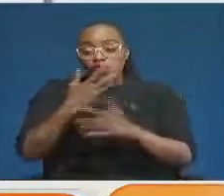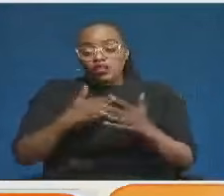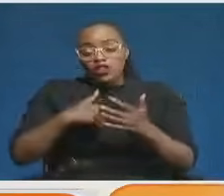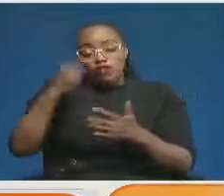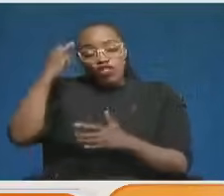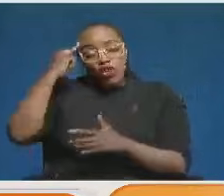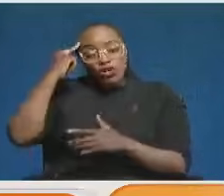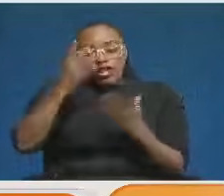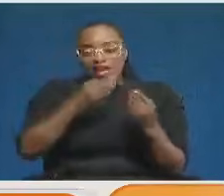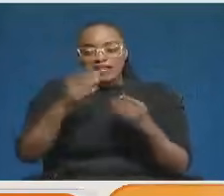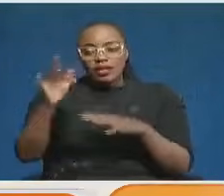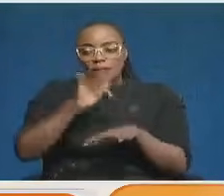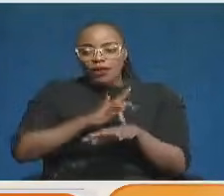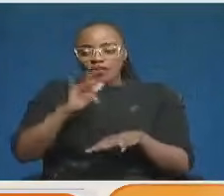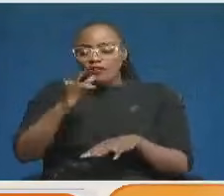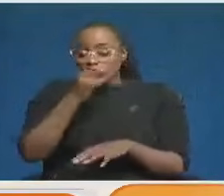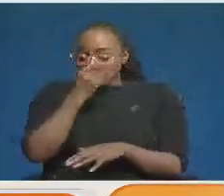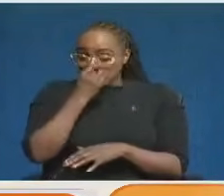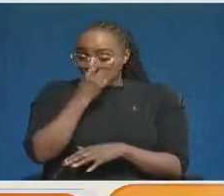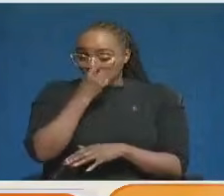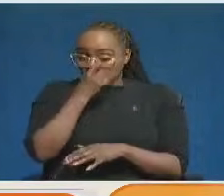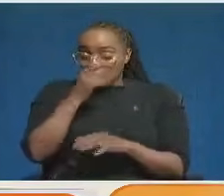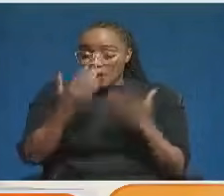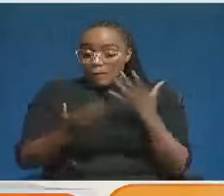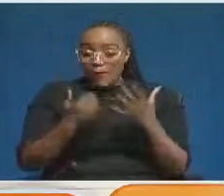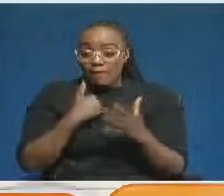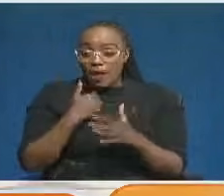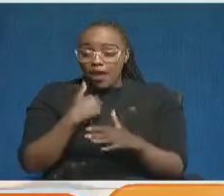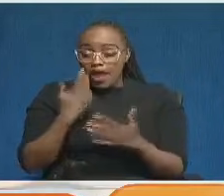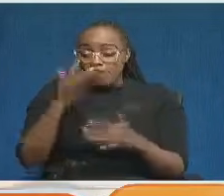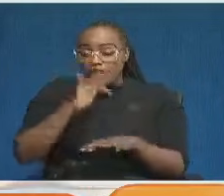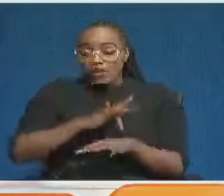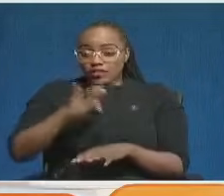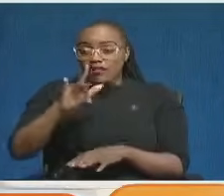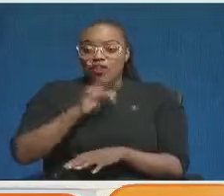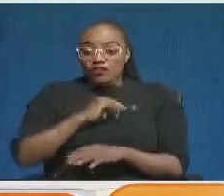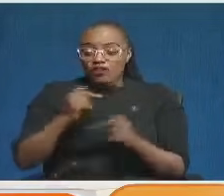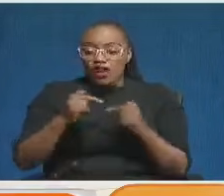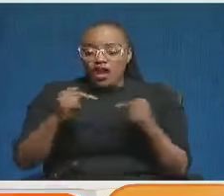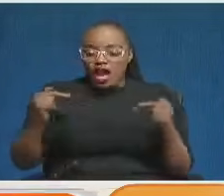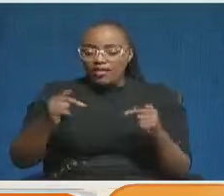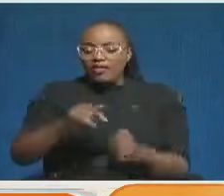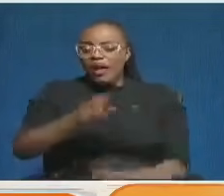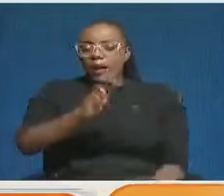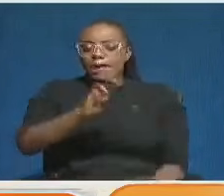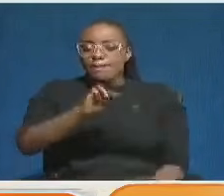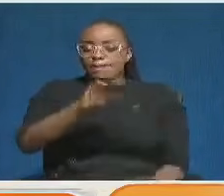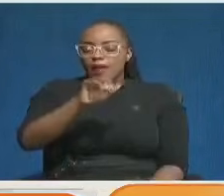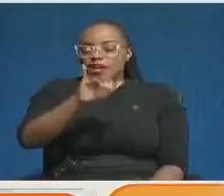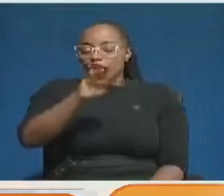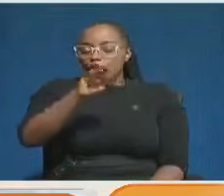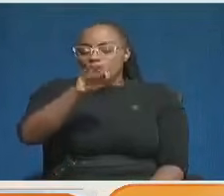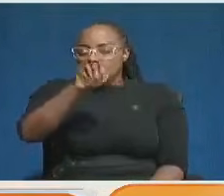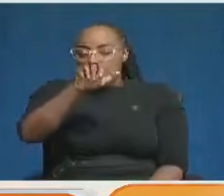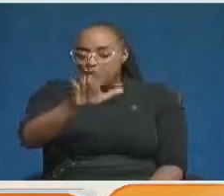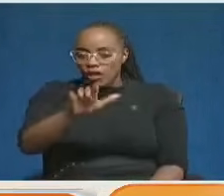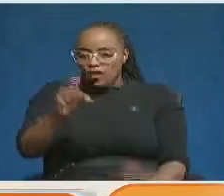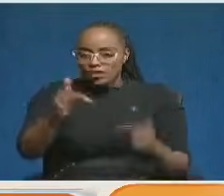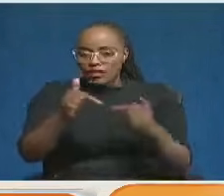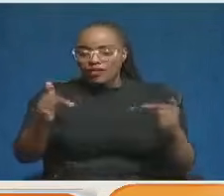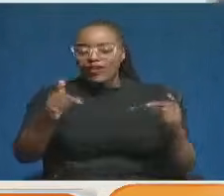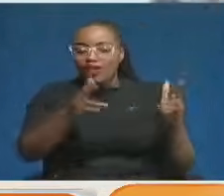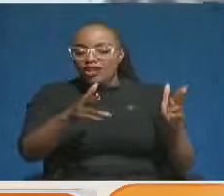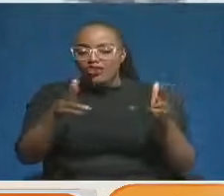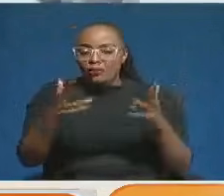simple infection? Well, you might have rubbed shoulders with antimicrobial resistance, an increasingly common